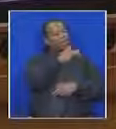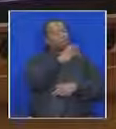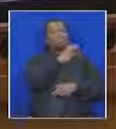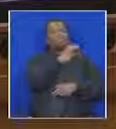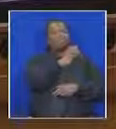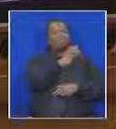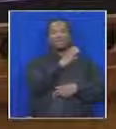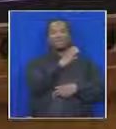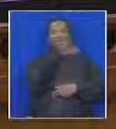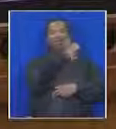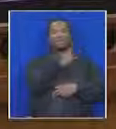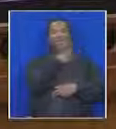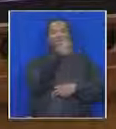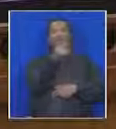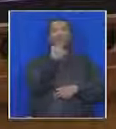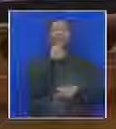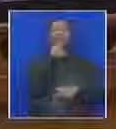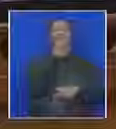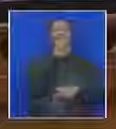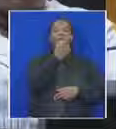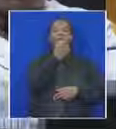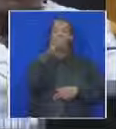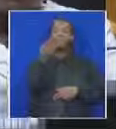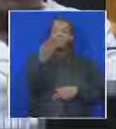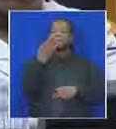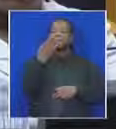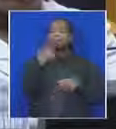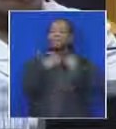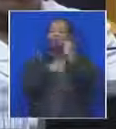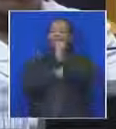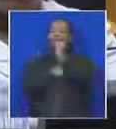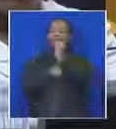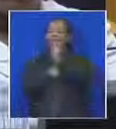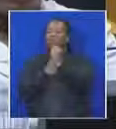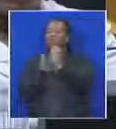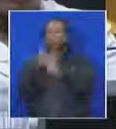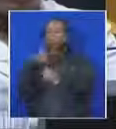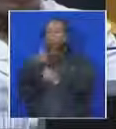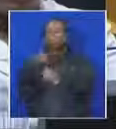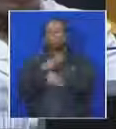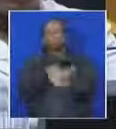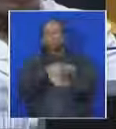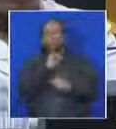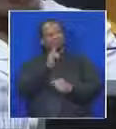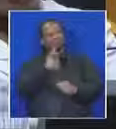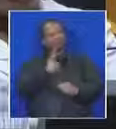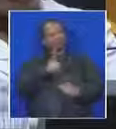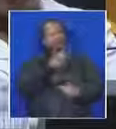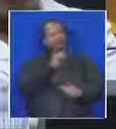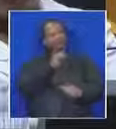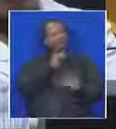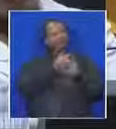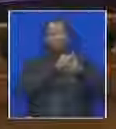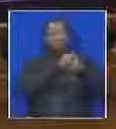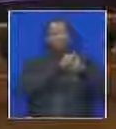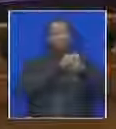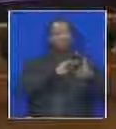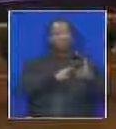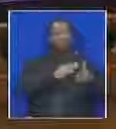that many branches of his party have also lost confidence in his leadership and are calling for his